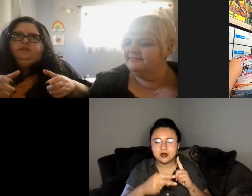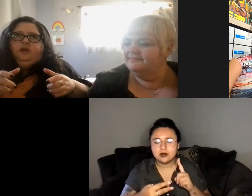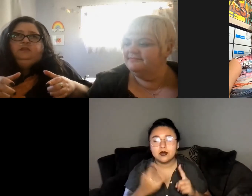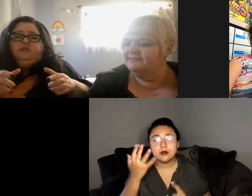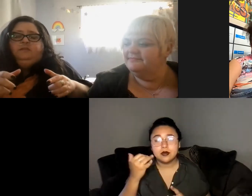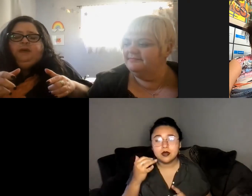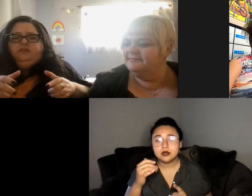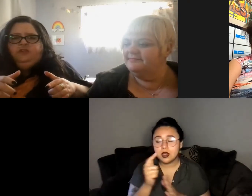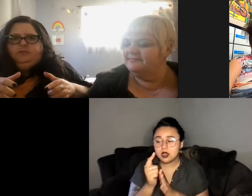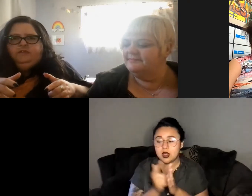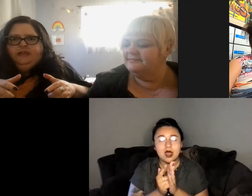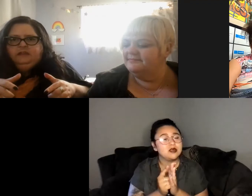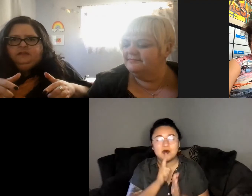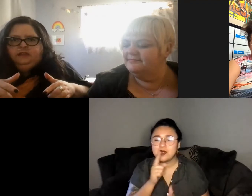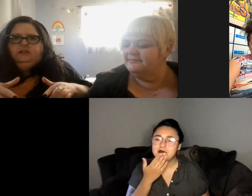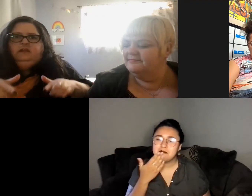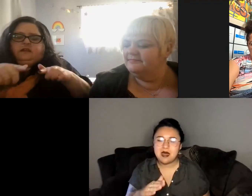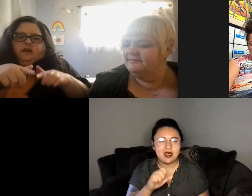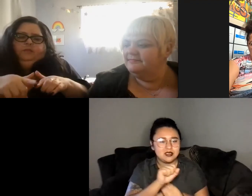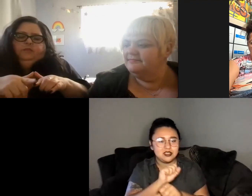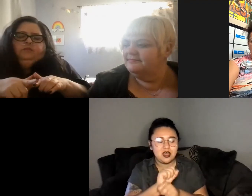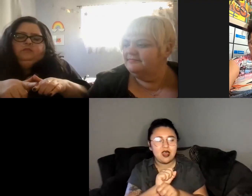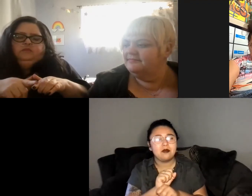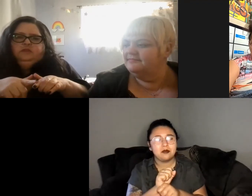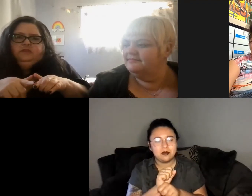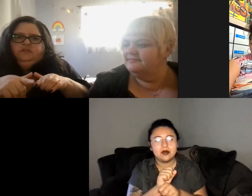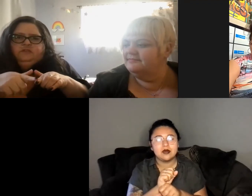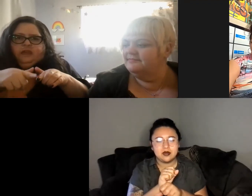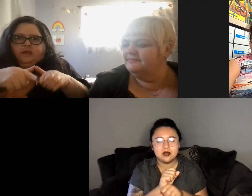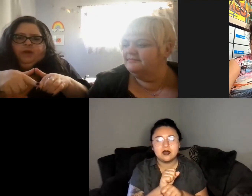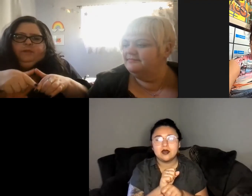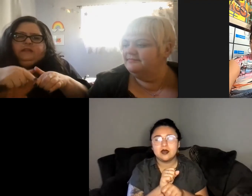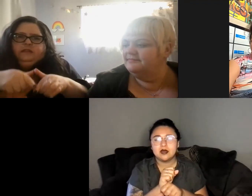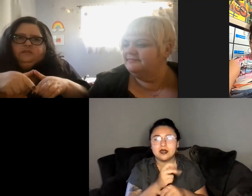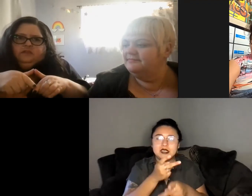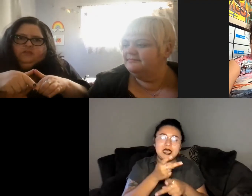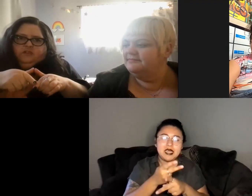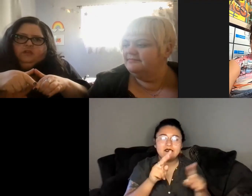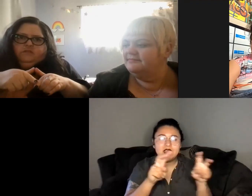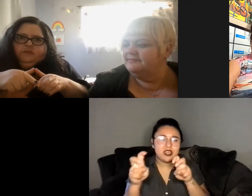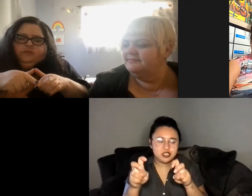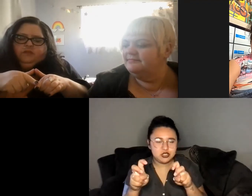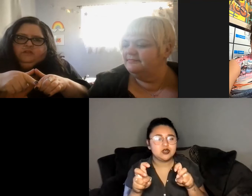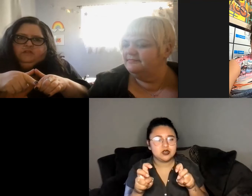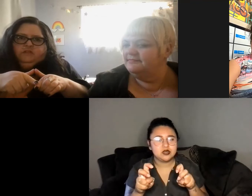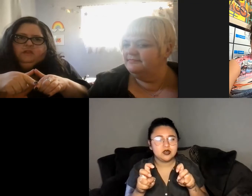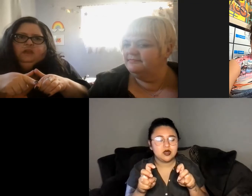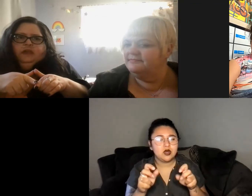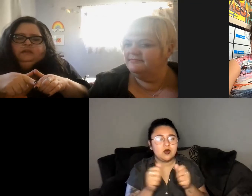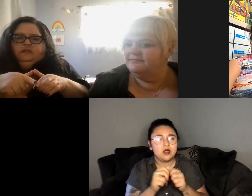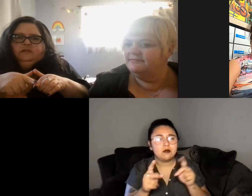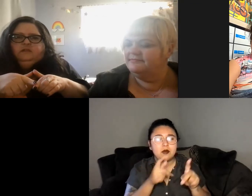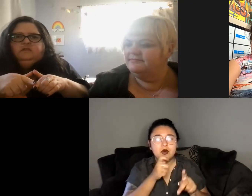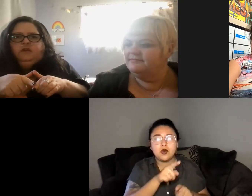because the law does a bad job of handling issues that come up at the intersection of different prejudices